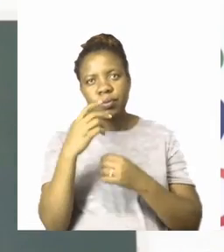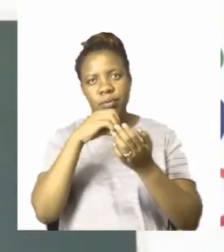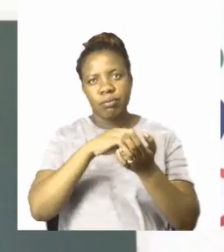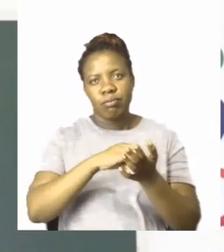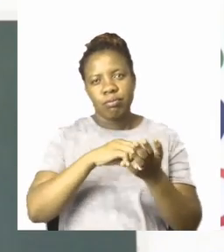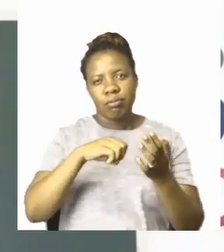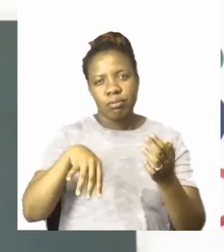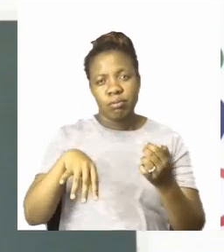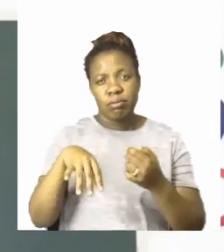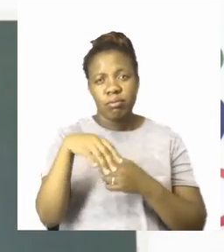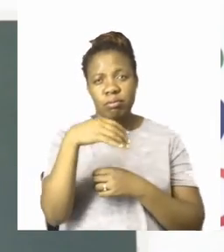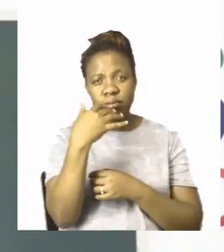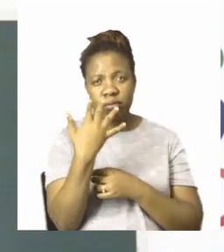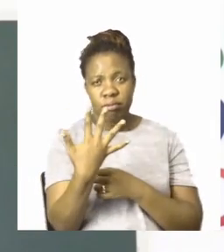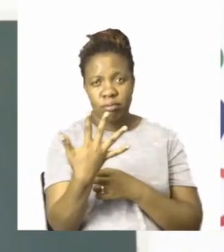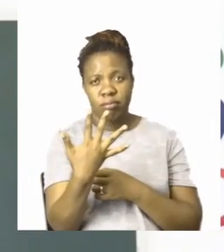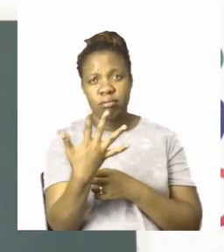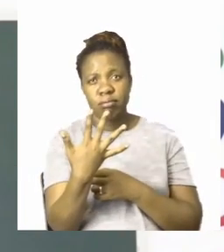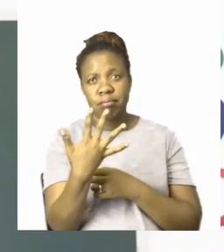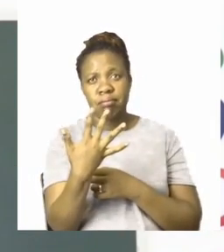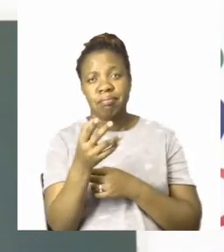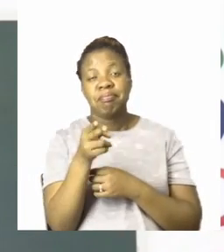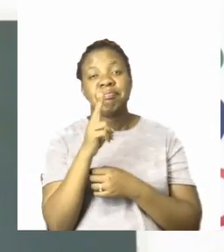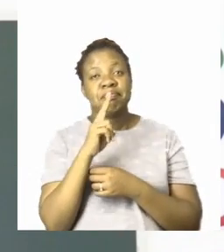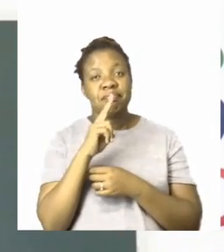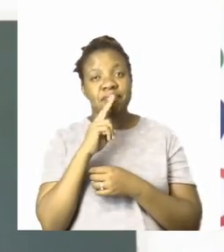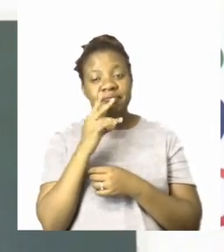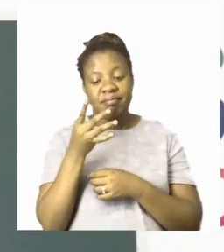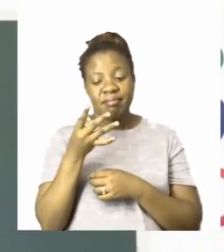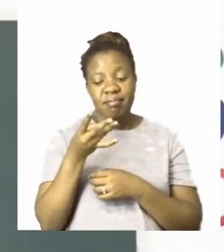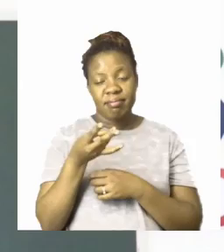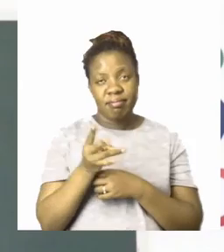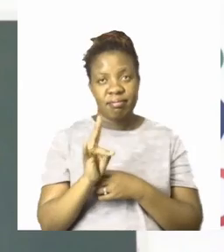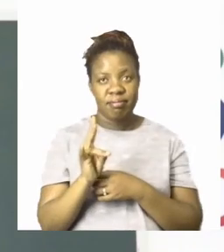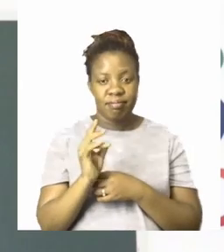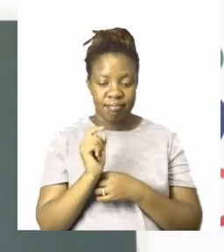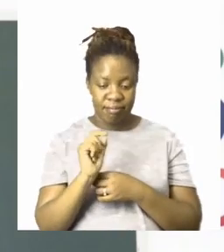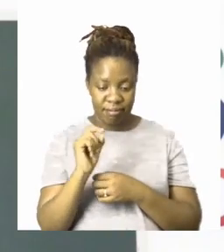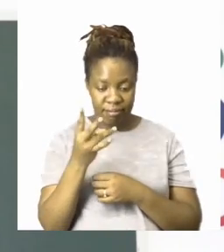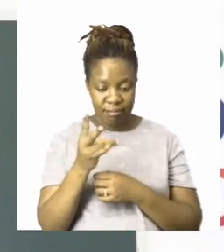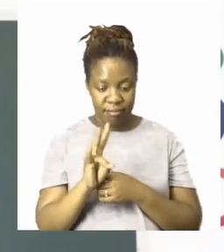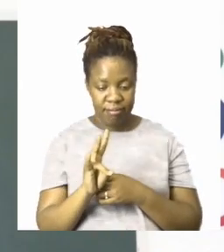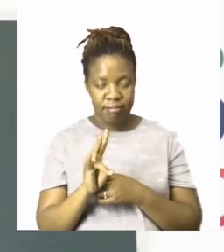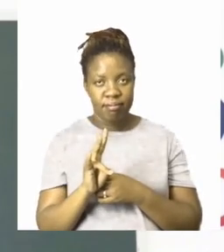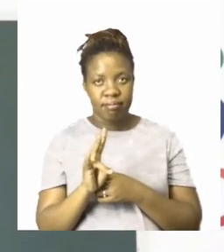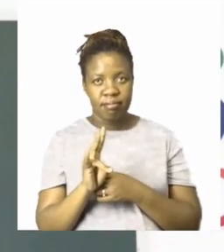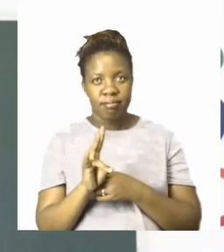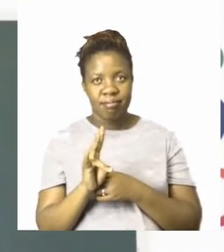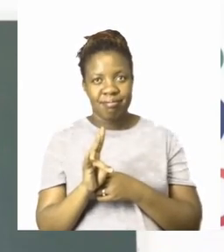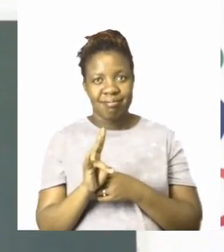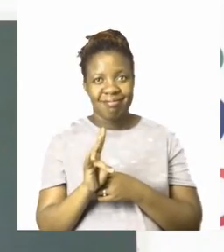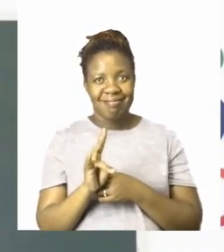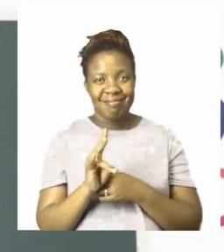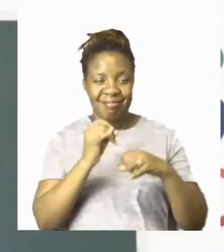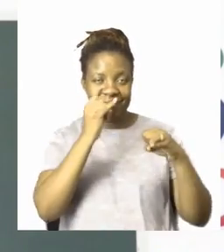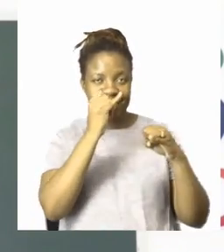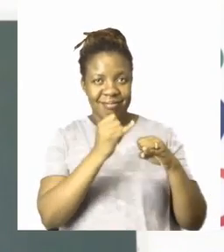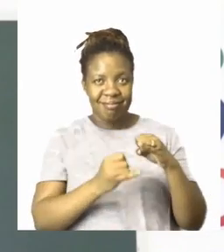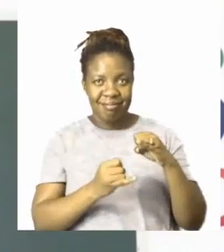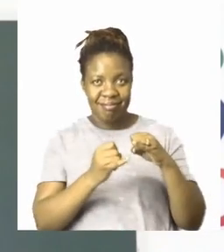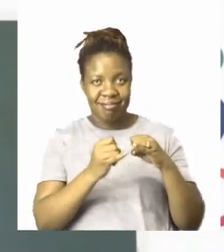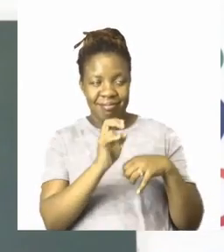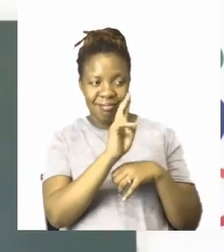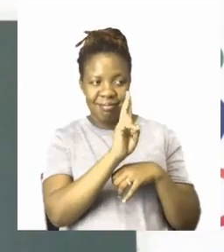minus 5 and that gives us 7. And then lastly we